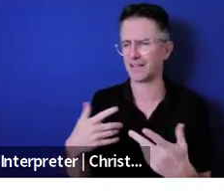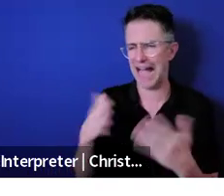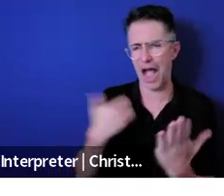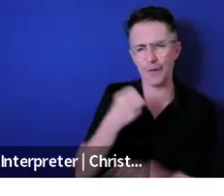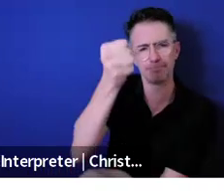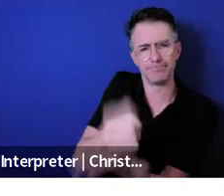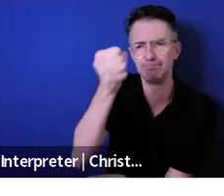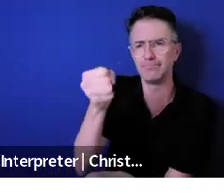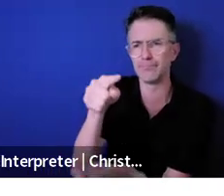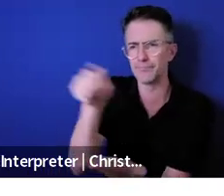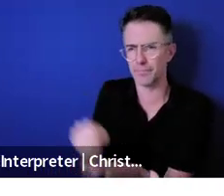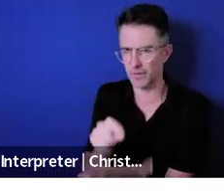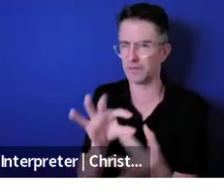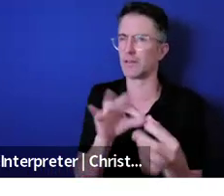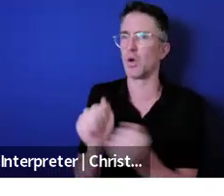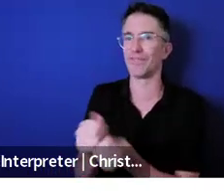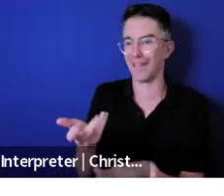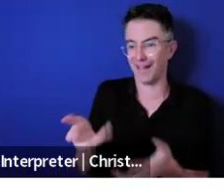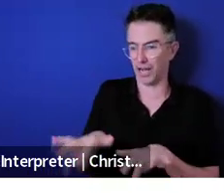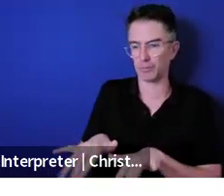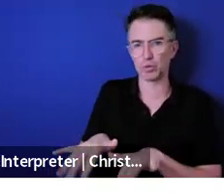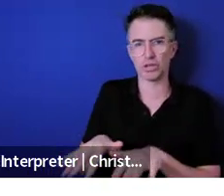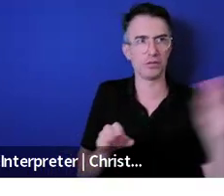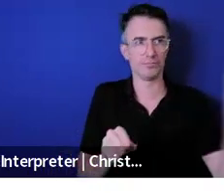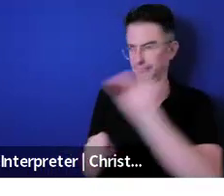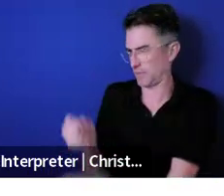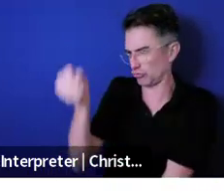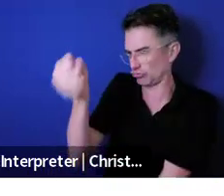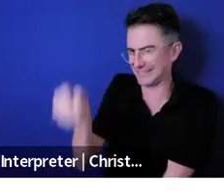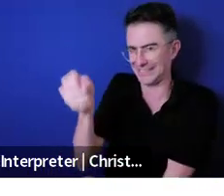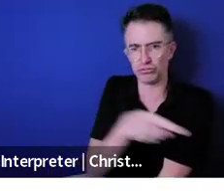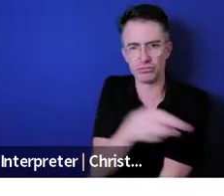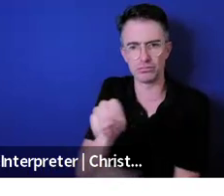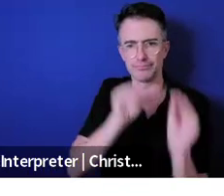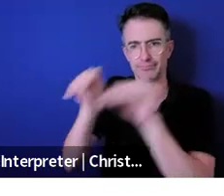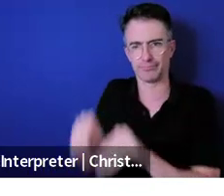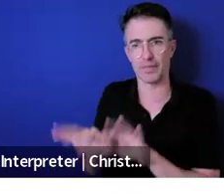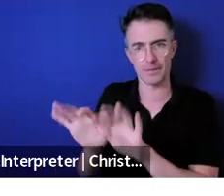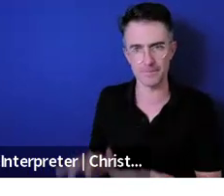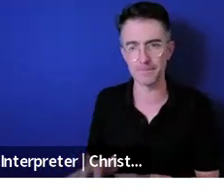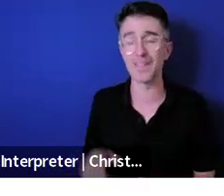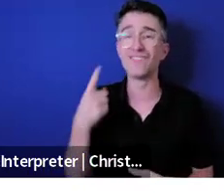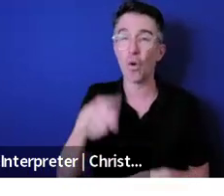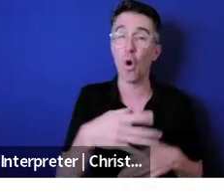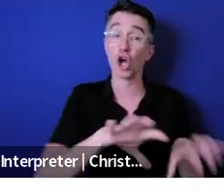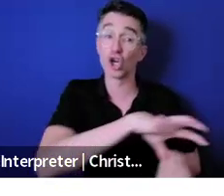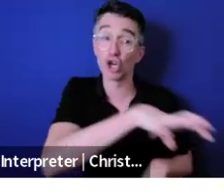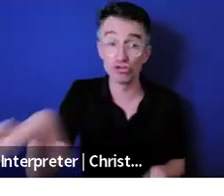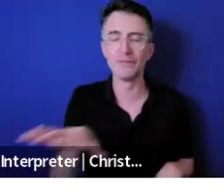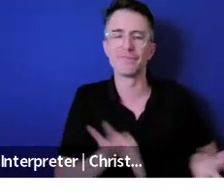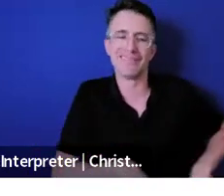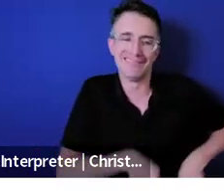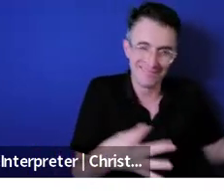place at low and middle income countries. So we can see the recent development, and we